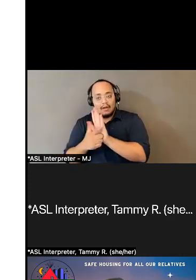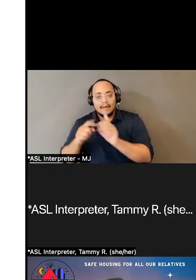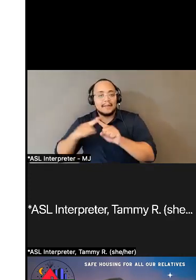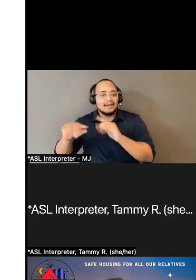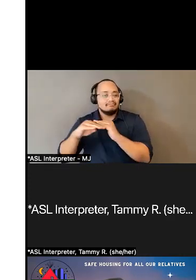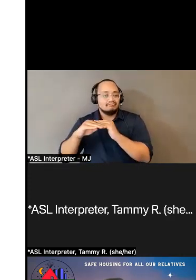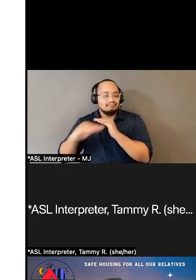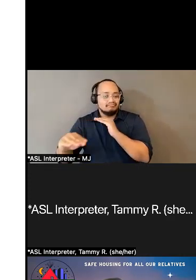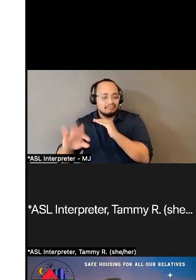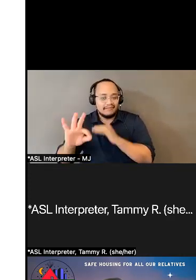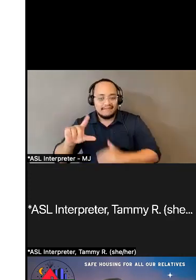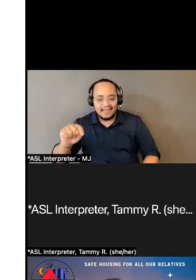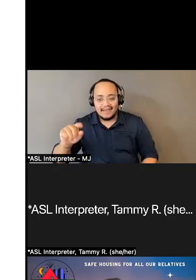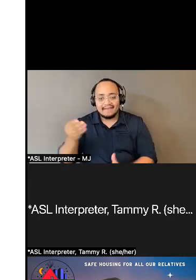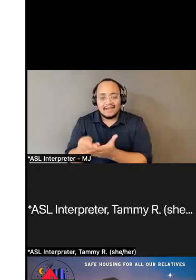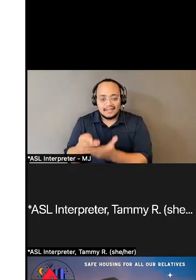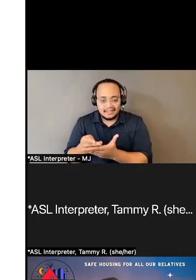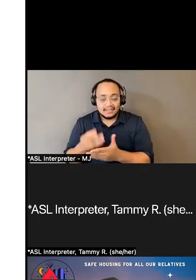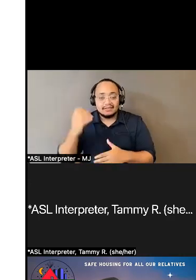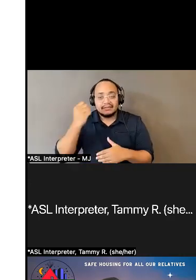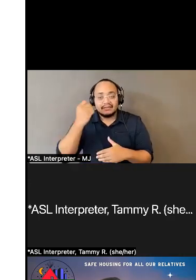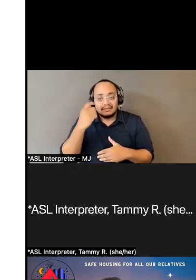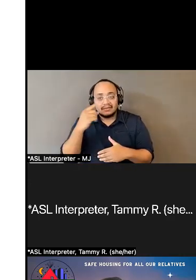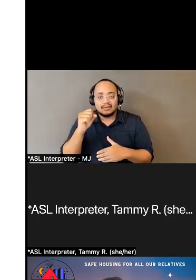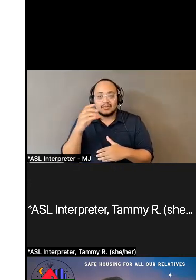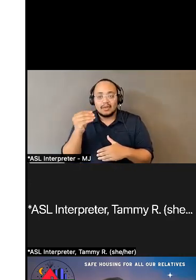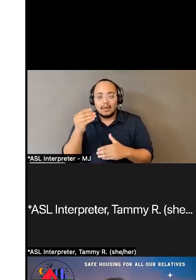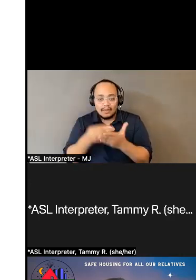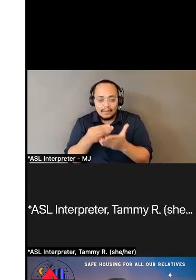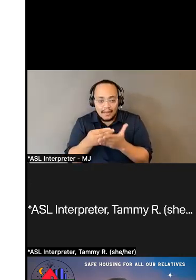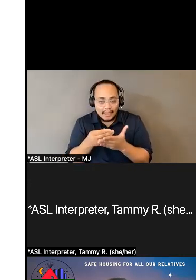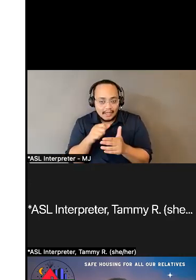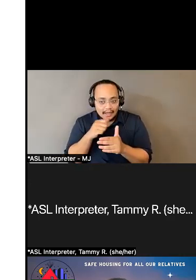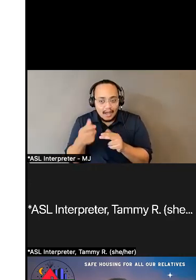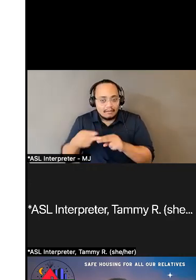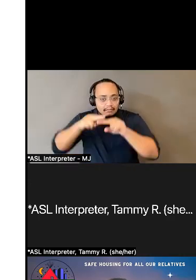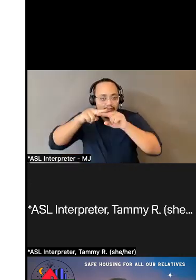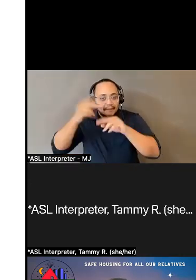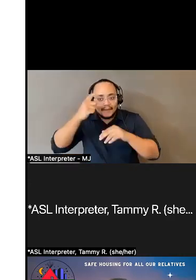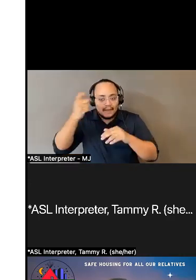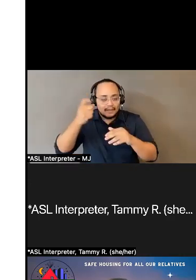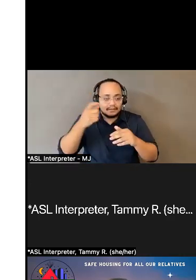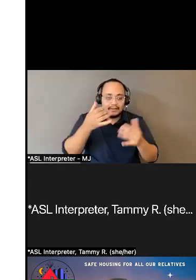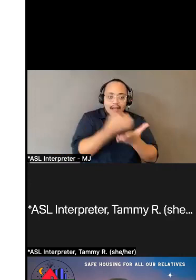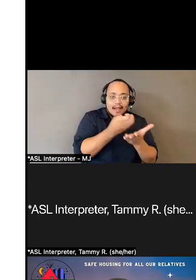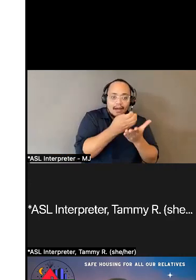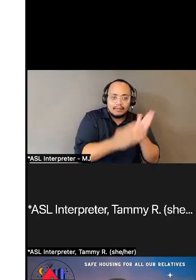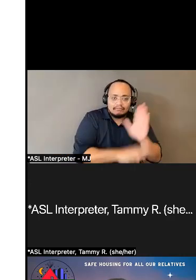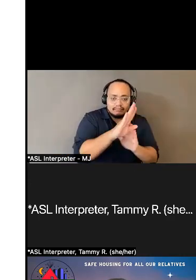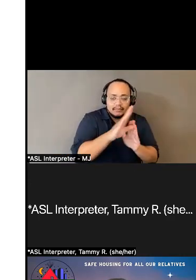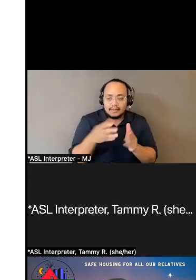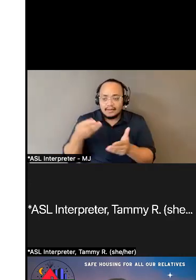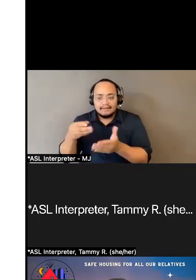then. So this money hasn't kept up with even inflation. And when we look at